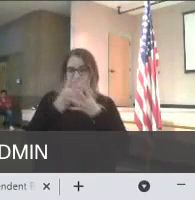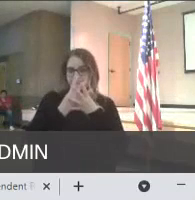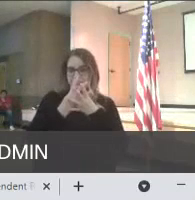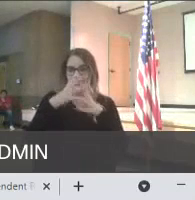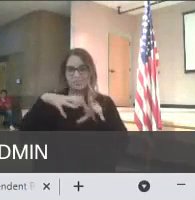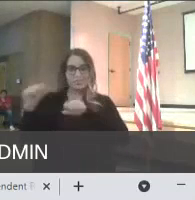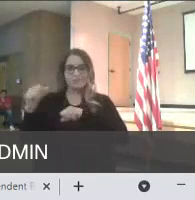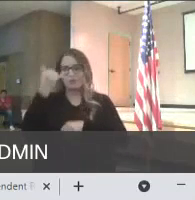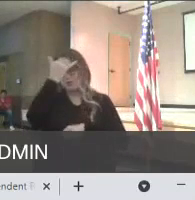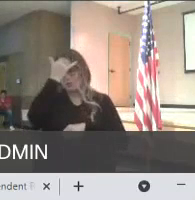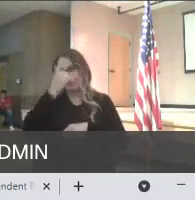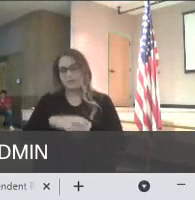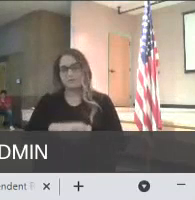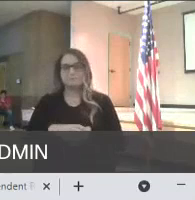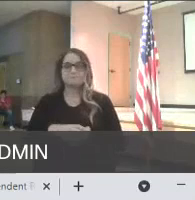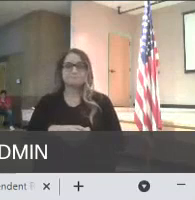ago.